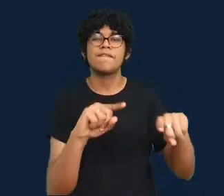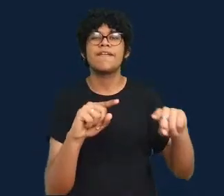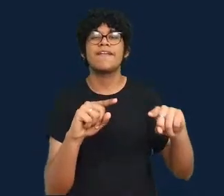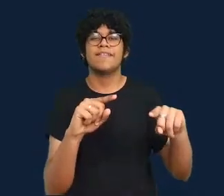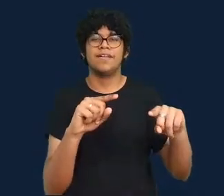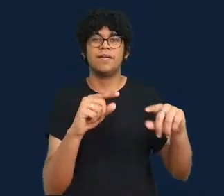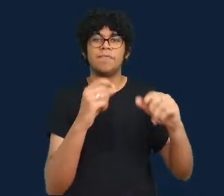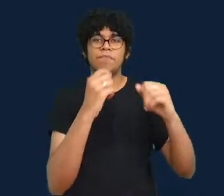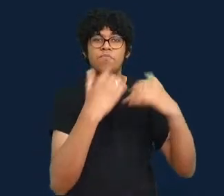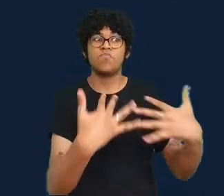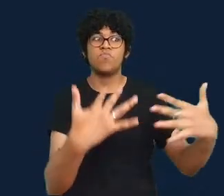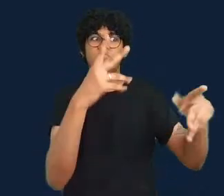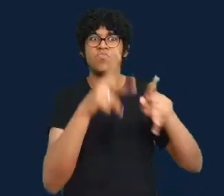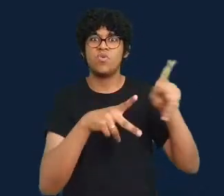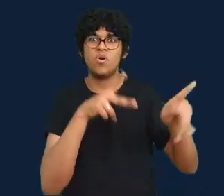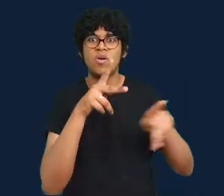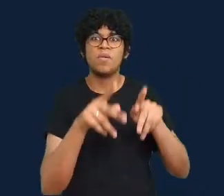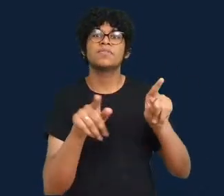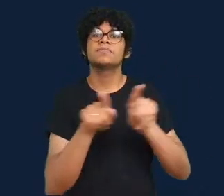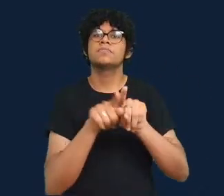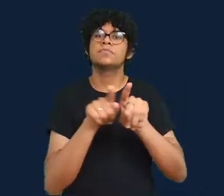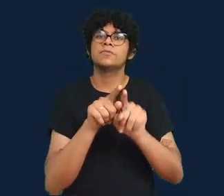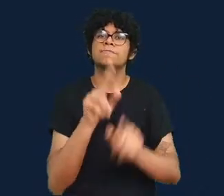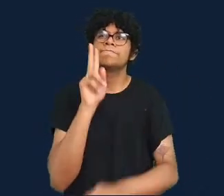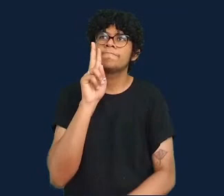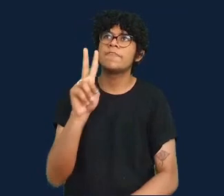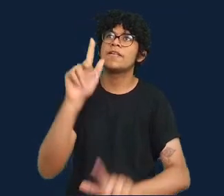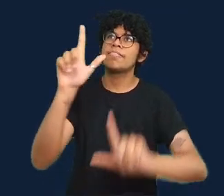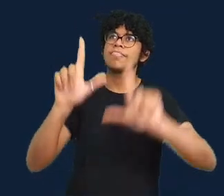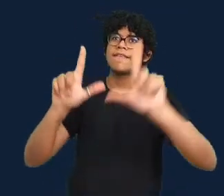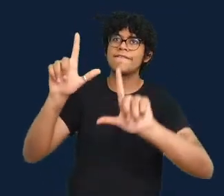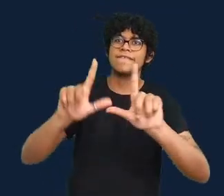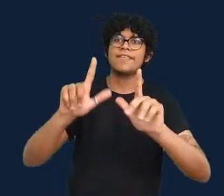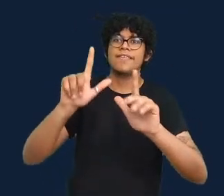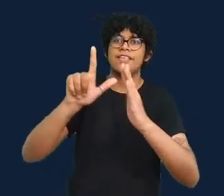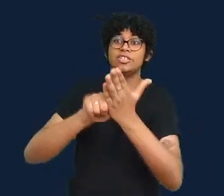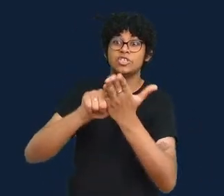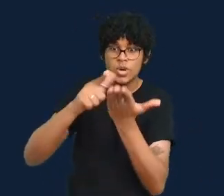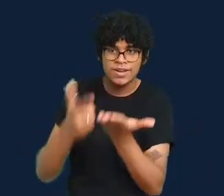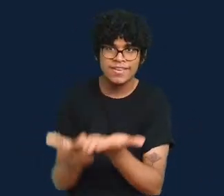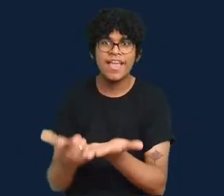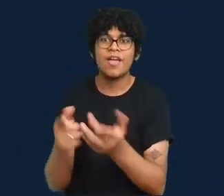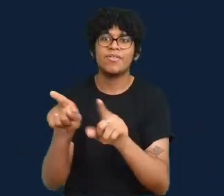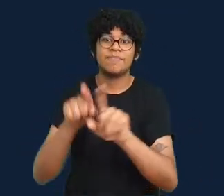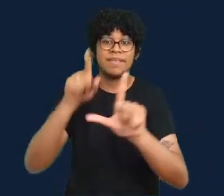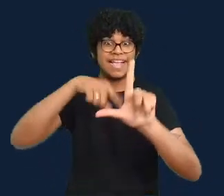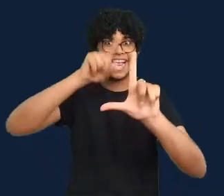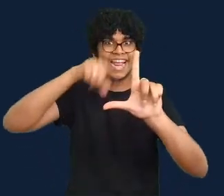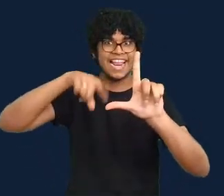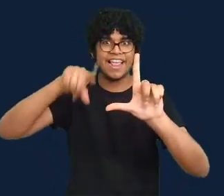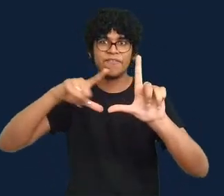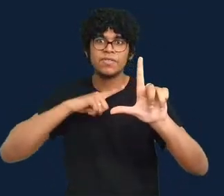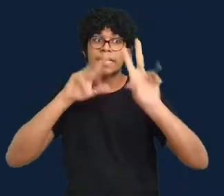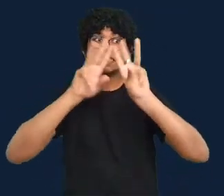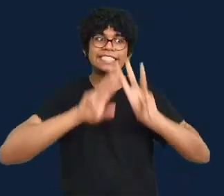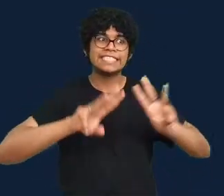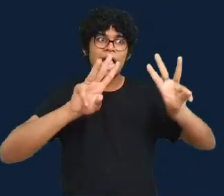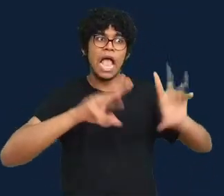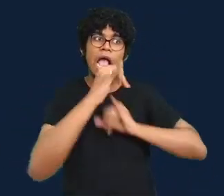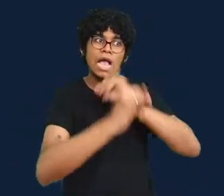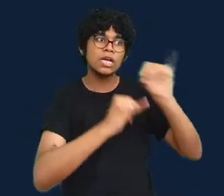day in the newspaper, I have charts. I open a website, I have charts. I open their social media channels and I have charts. So I think like the